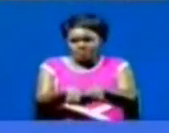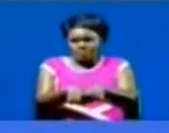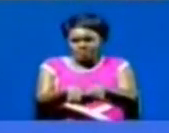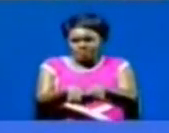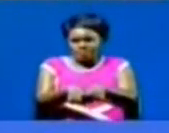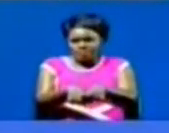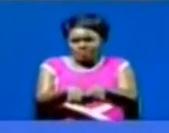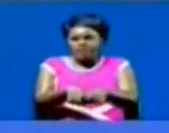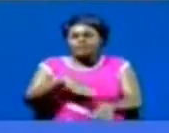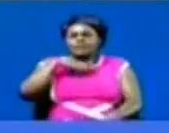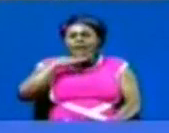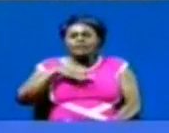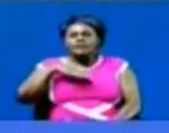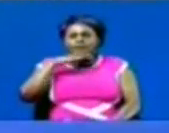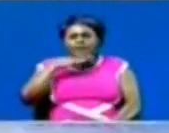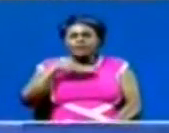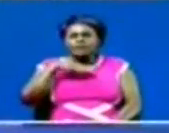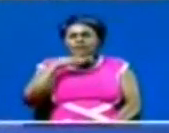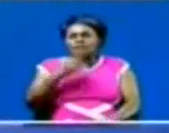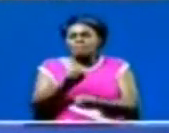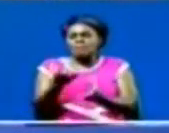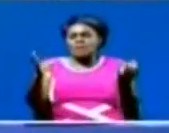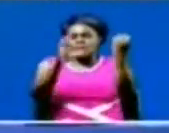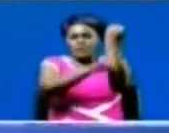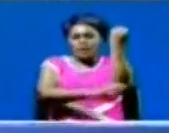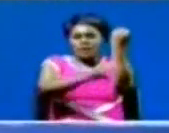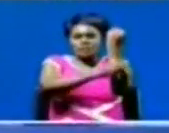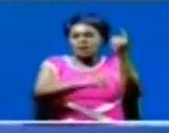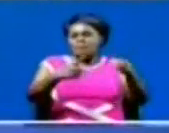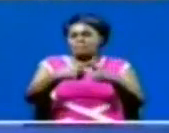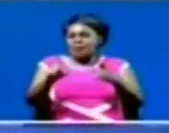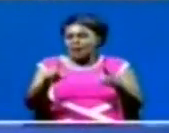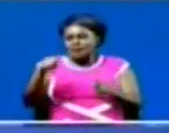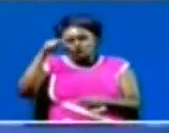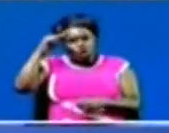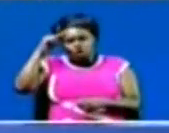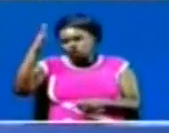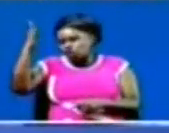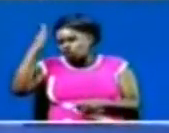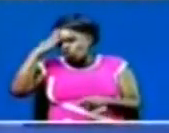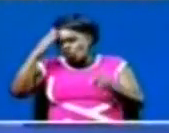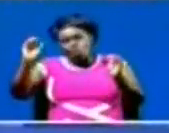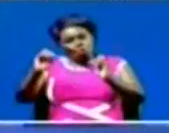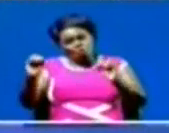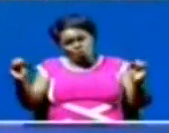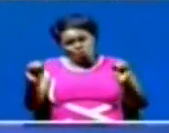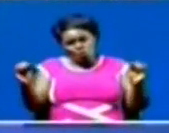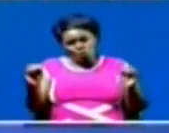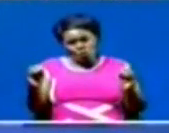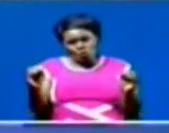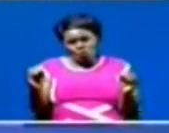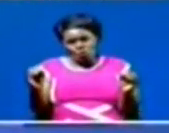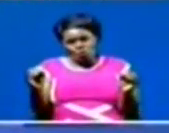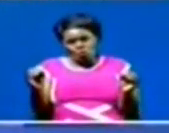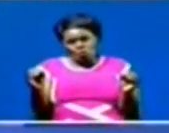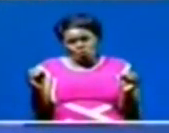unexplained mortalities in several countries, but the cause of that unexplained mortalities have